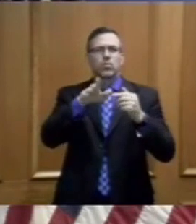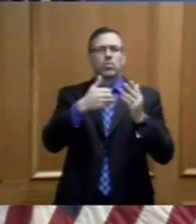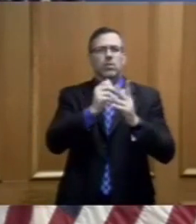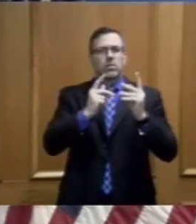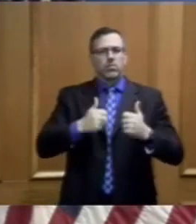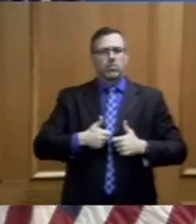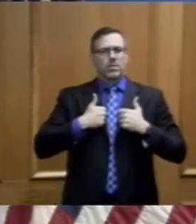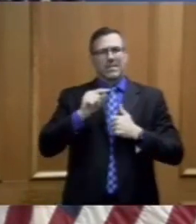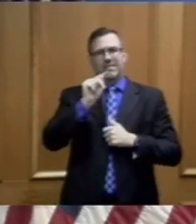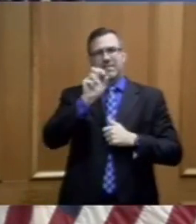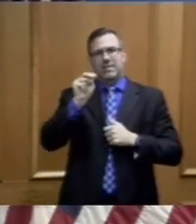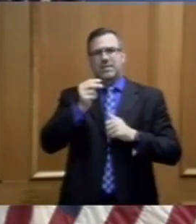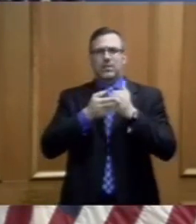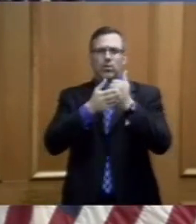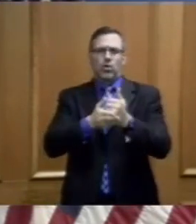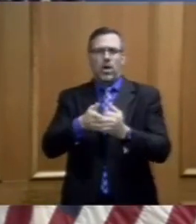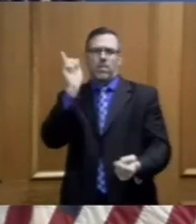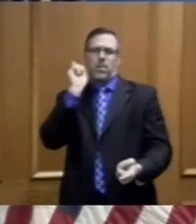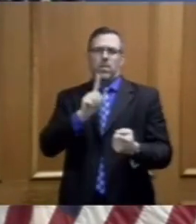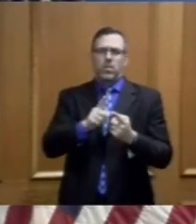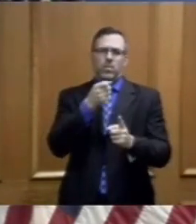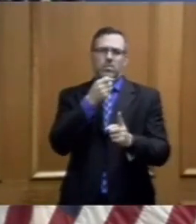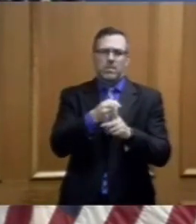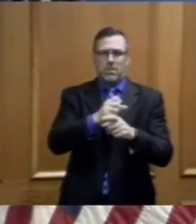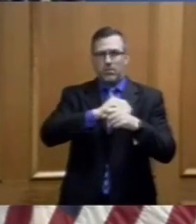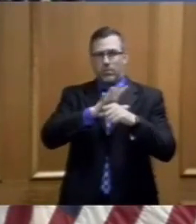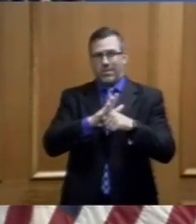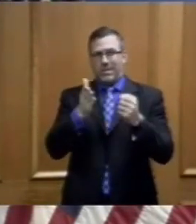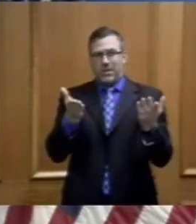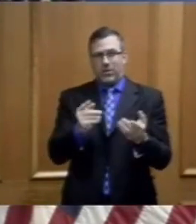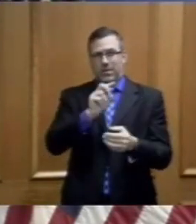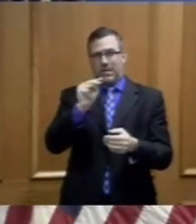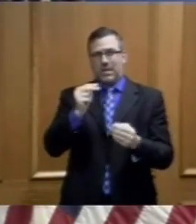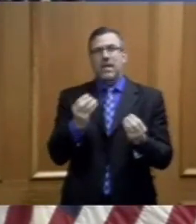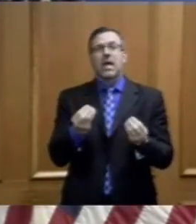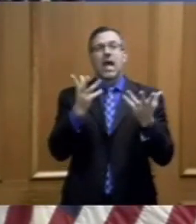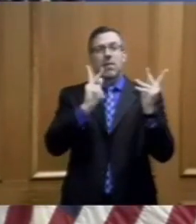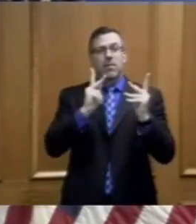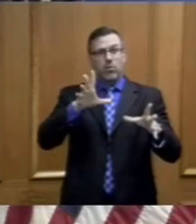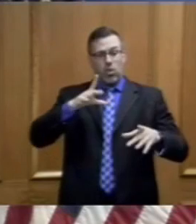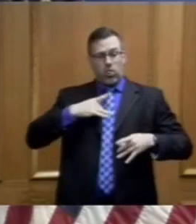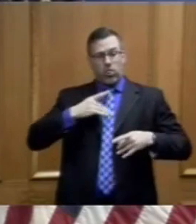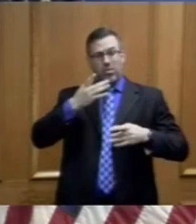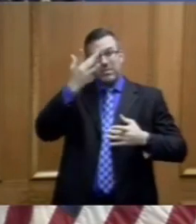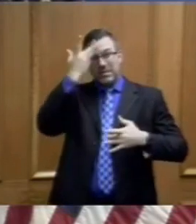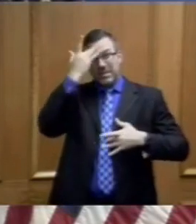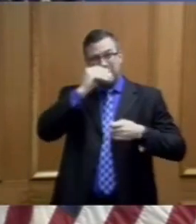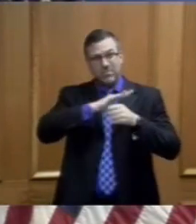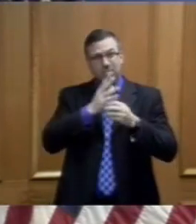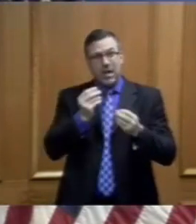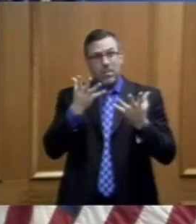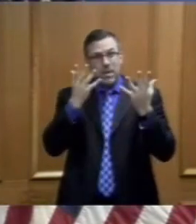of COVID-19 here in Tennessee. Our current case count for the day is